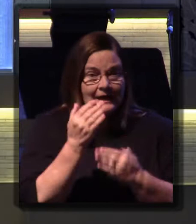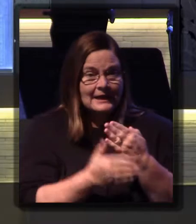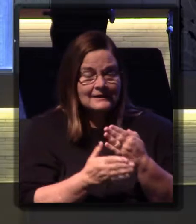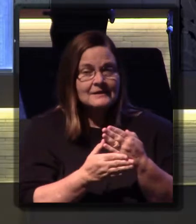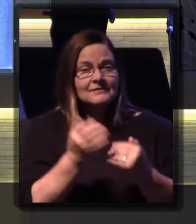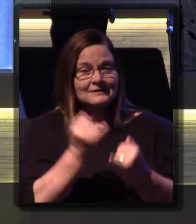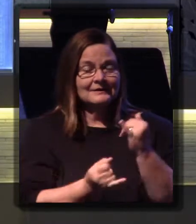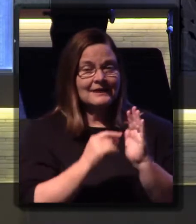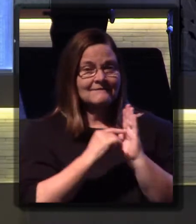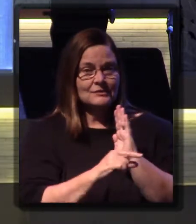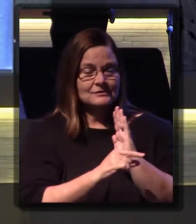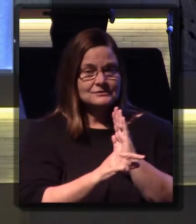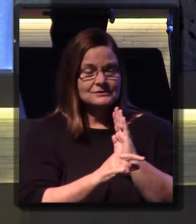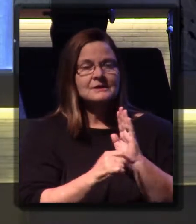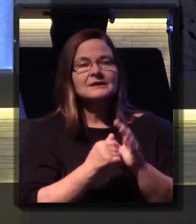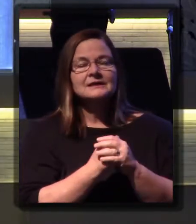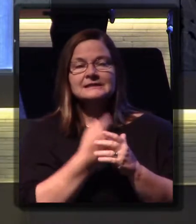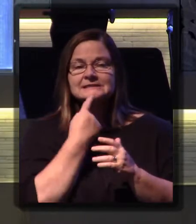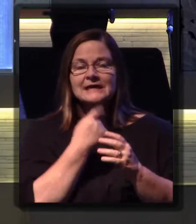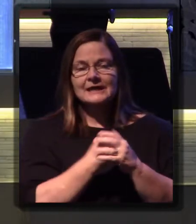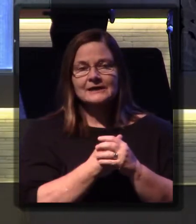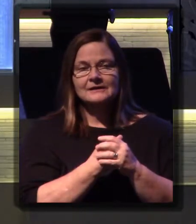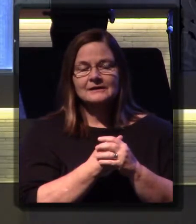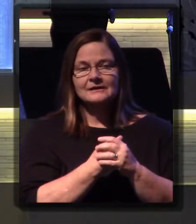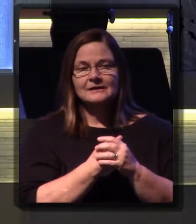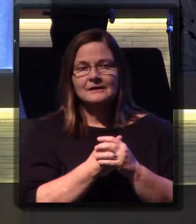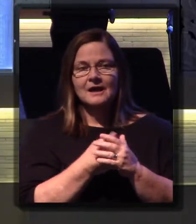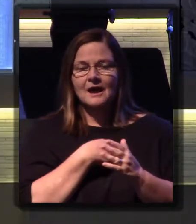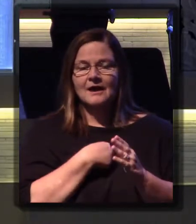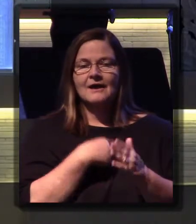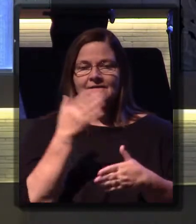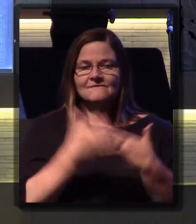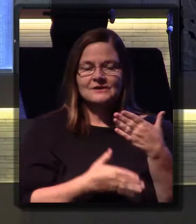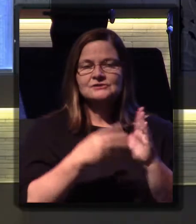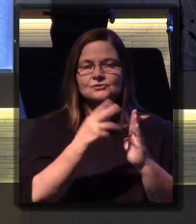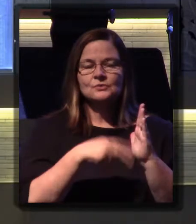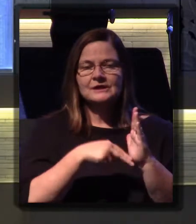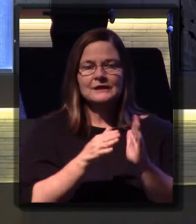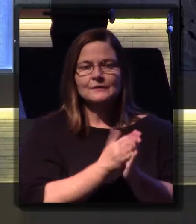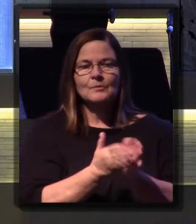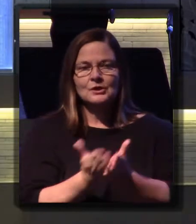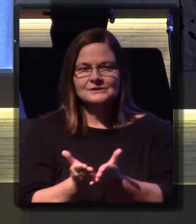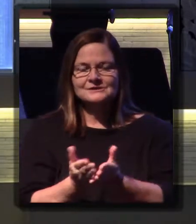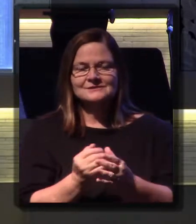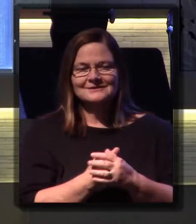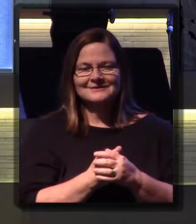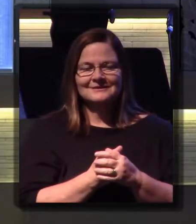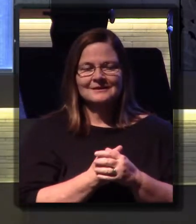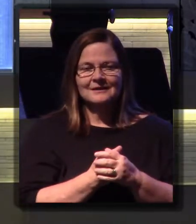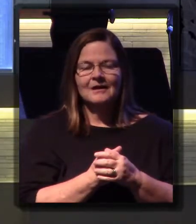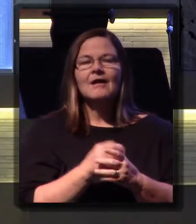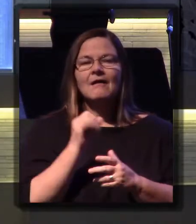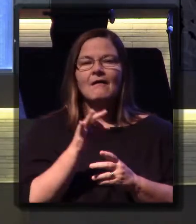for safekeeping, but I showed the kids, come look at this. At the end of the last verse of the Hebrew Scriptures, it said,